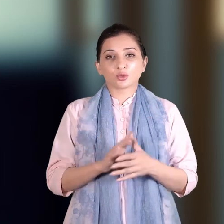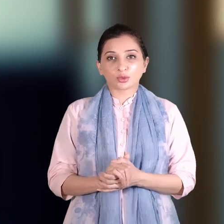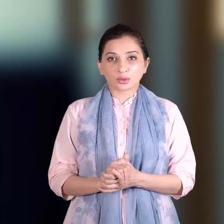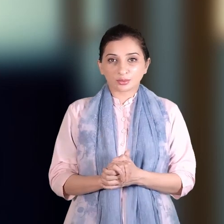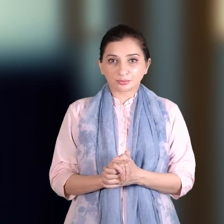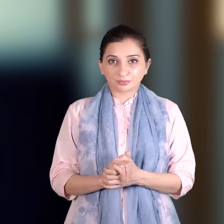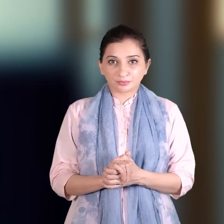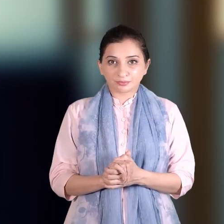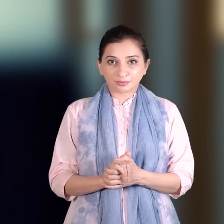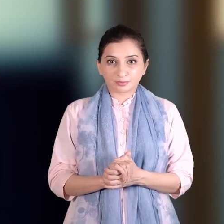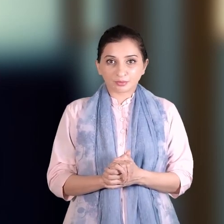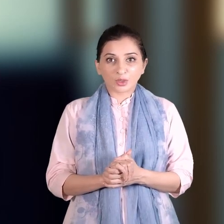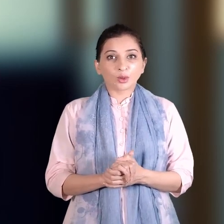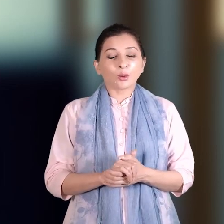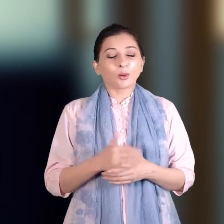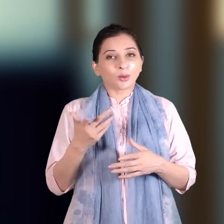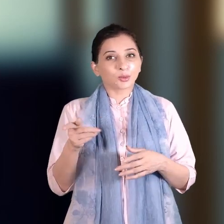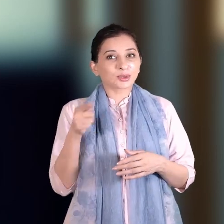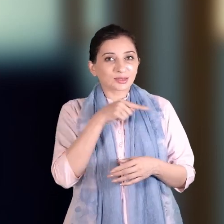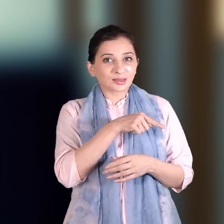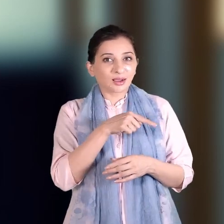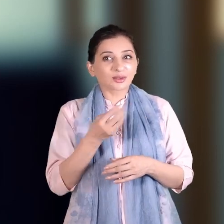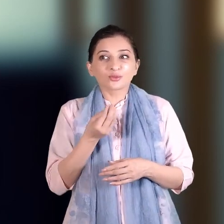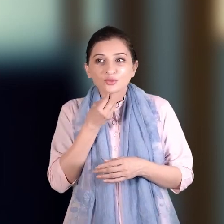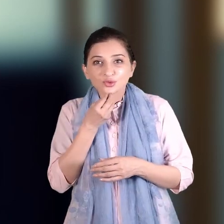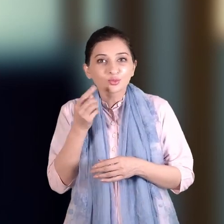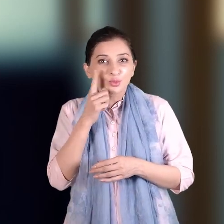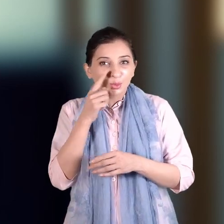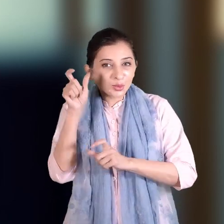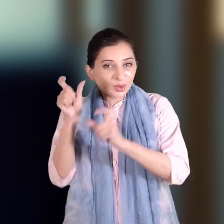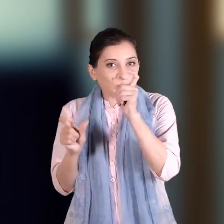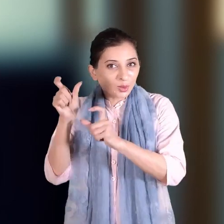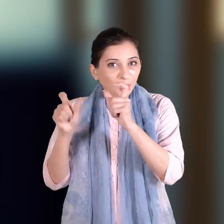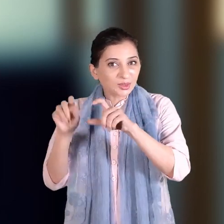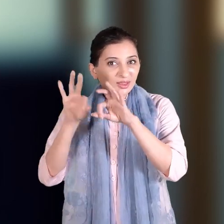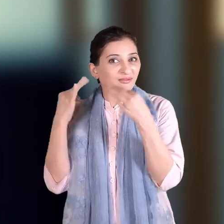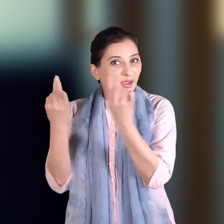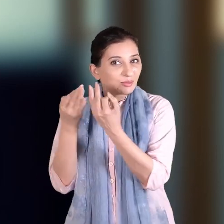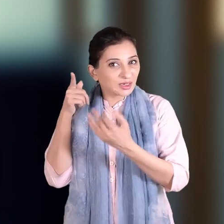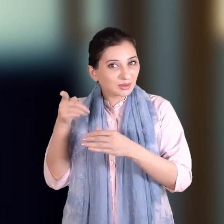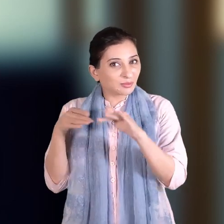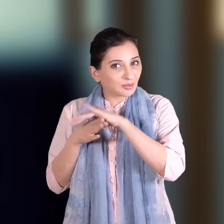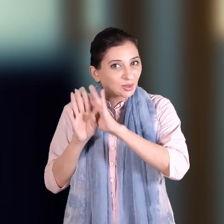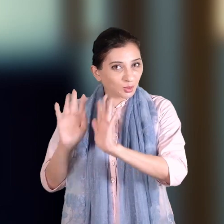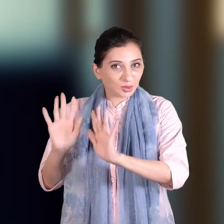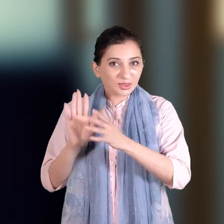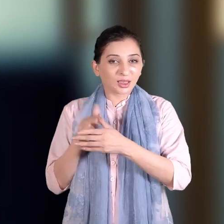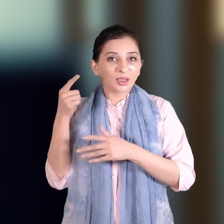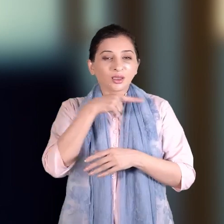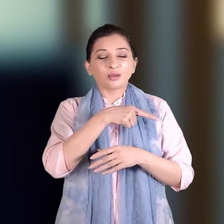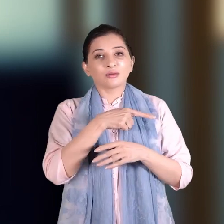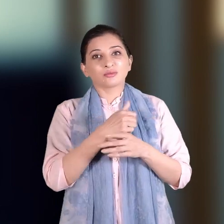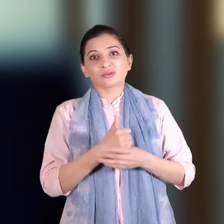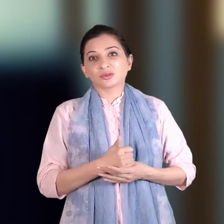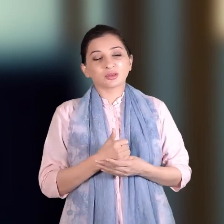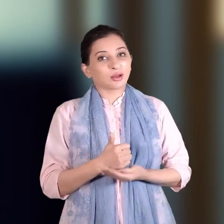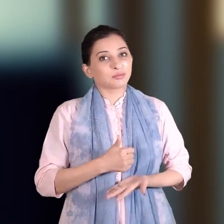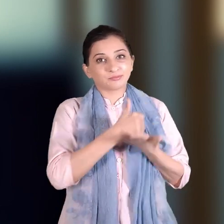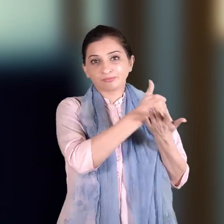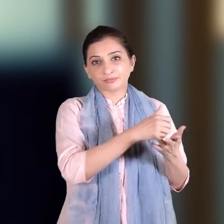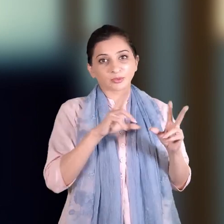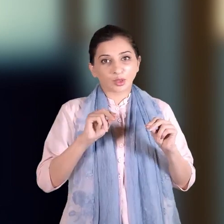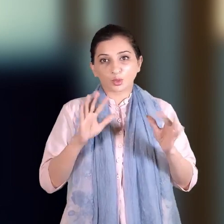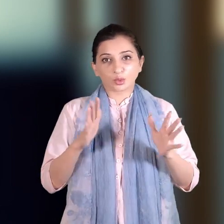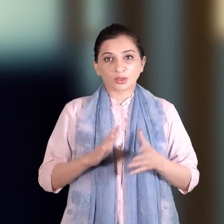or empathy, or encouragement during this time. So it's important for people around young mothers